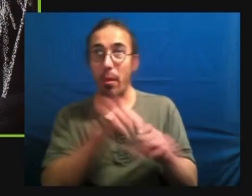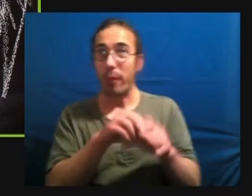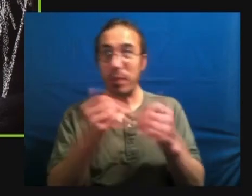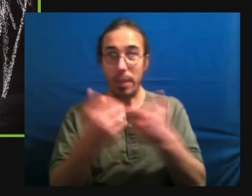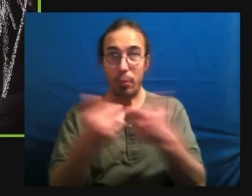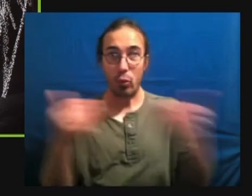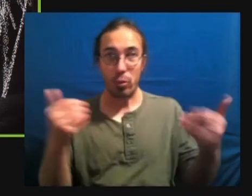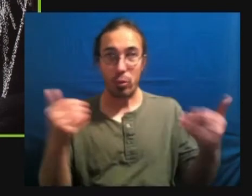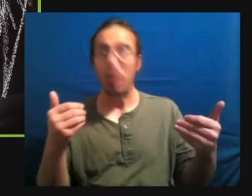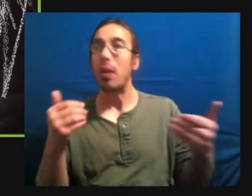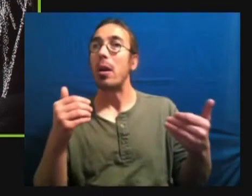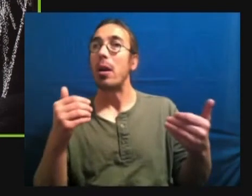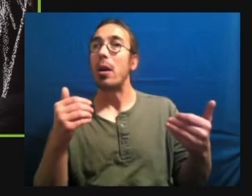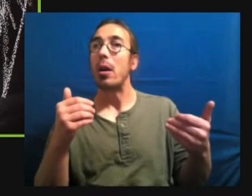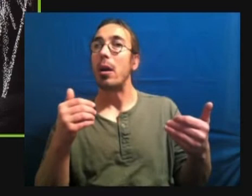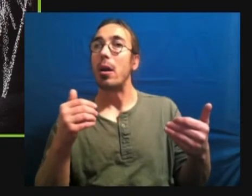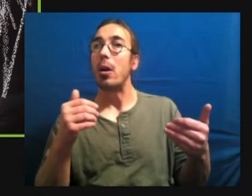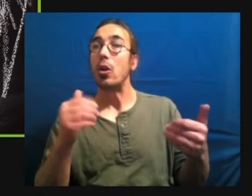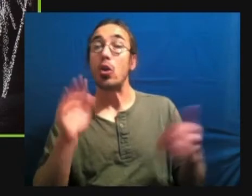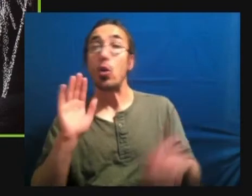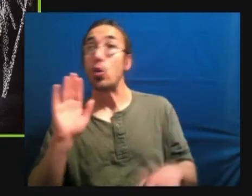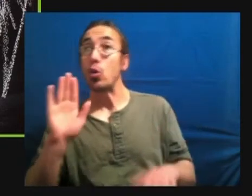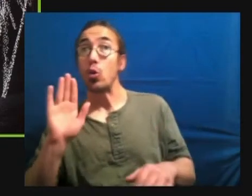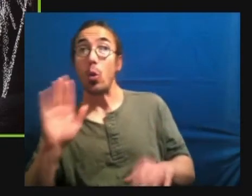innate empathy is probably